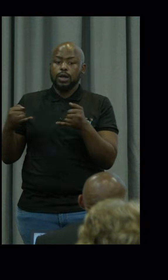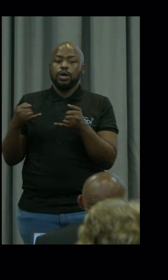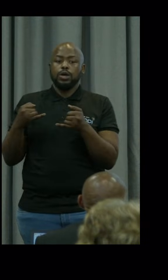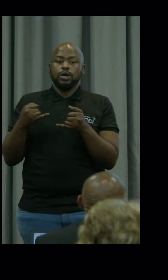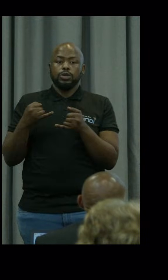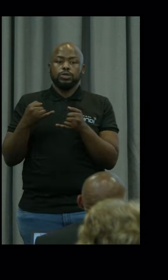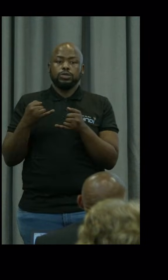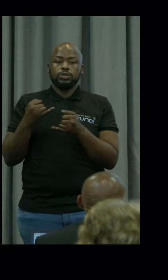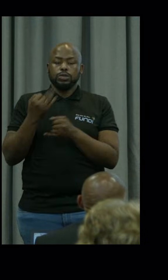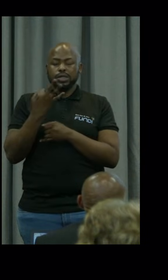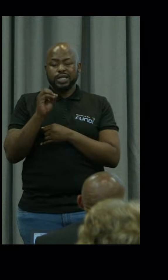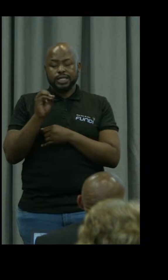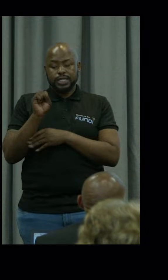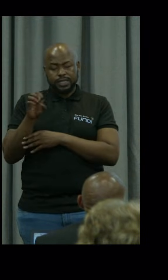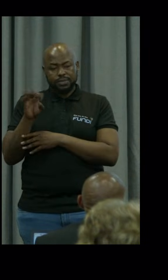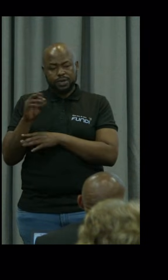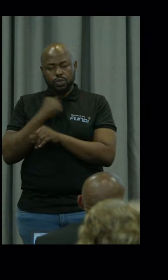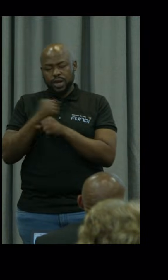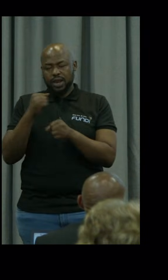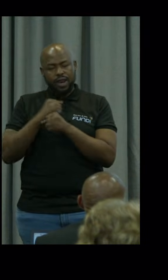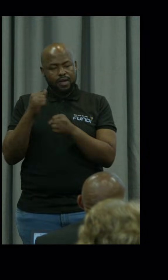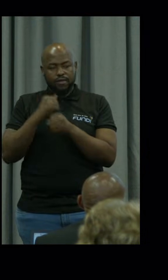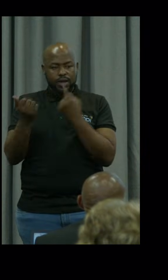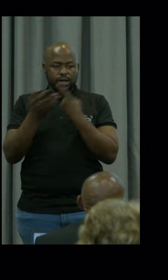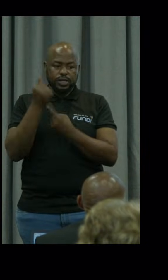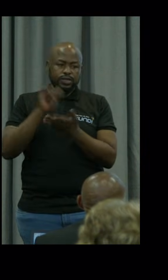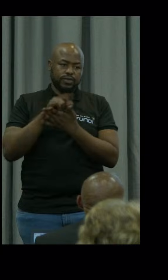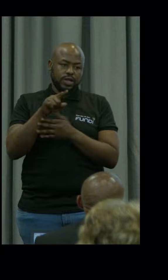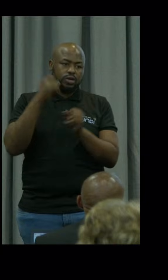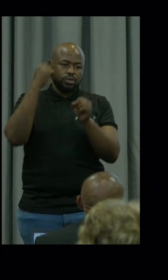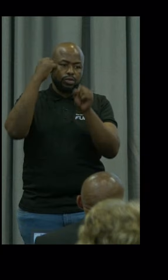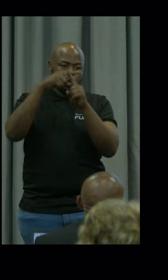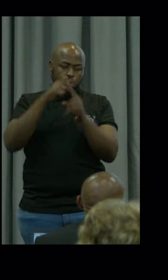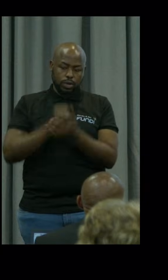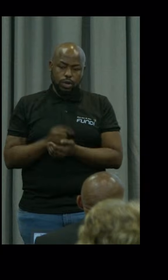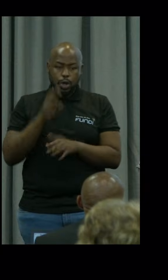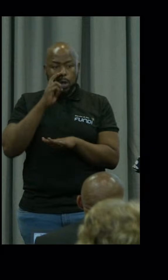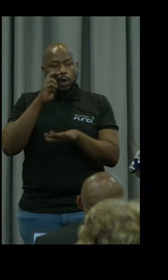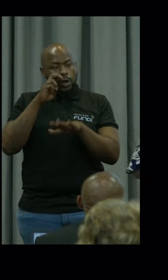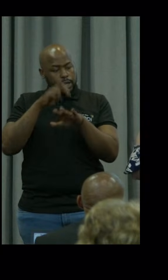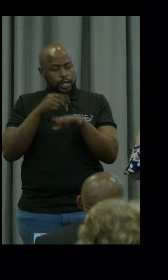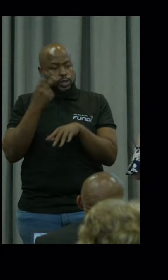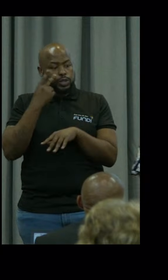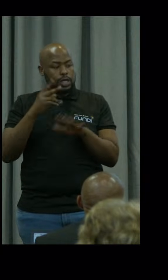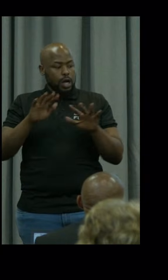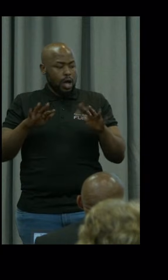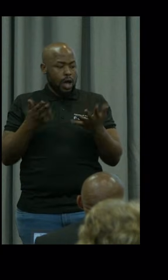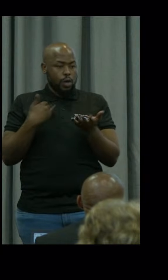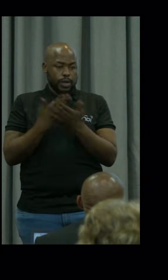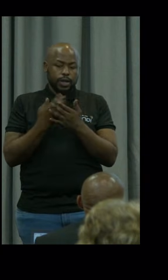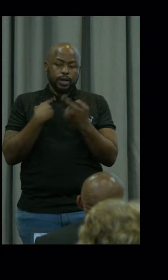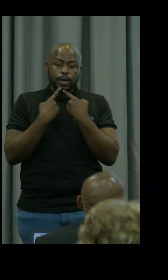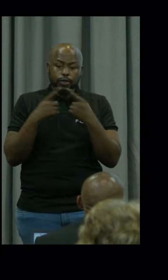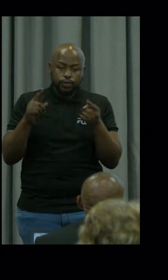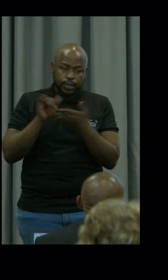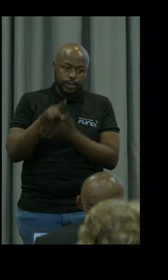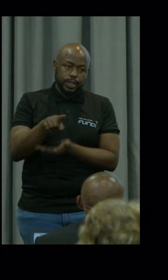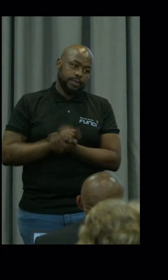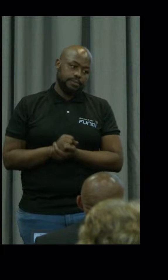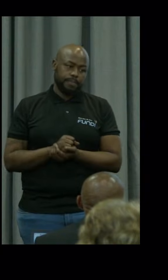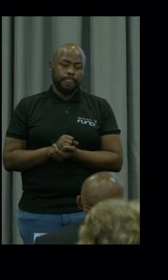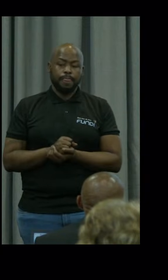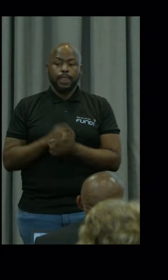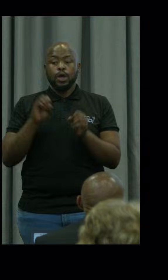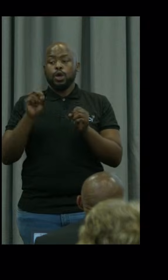September, we're not meeting that goal, and we need to have a look and see how we can address that.